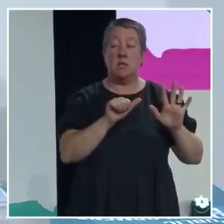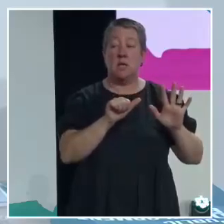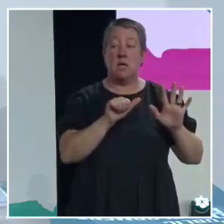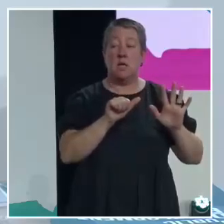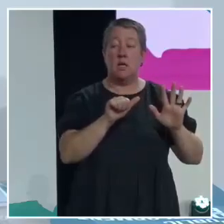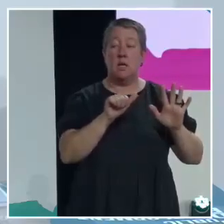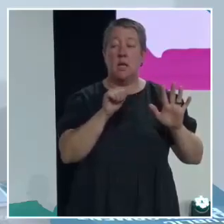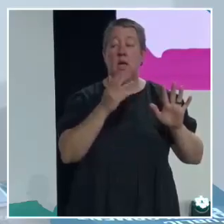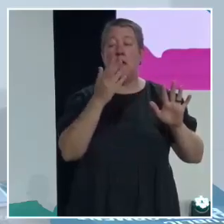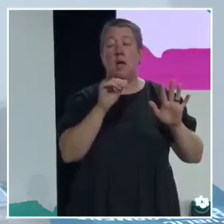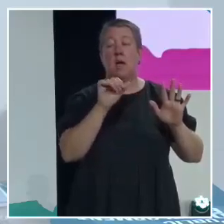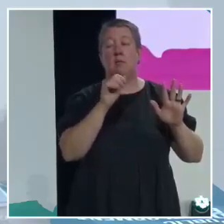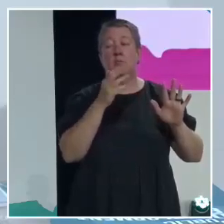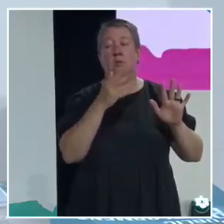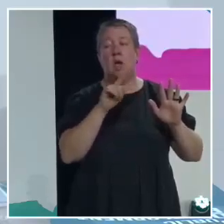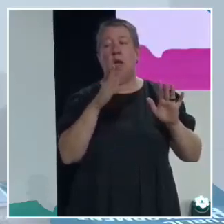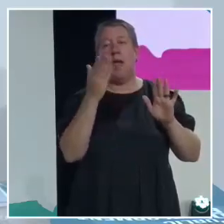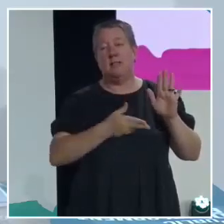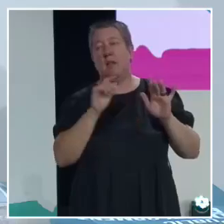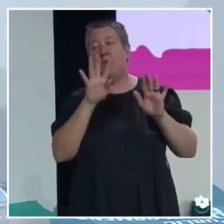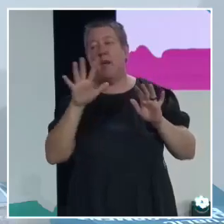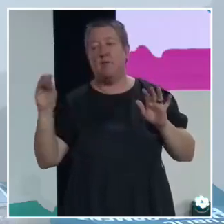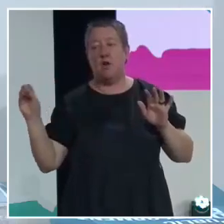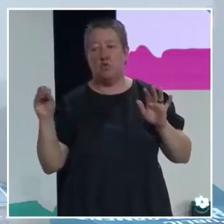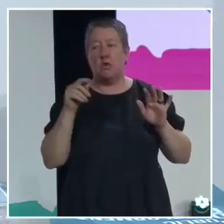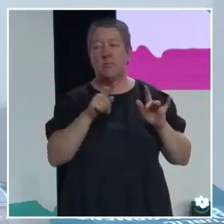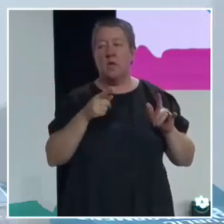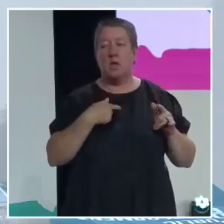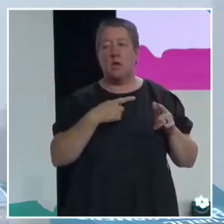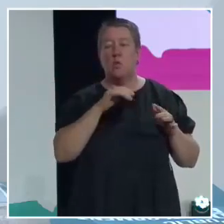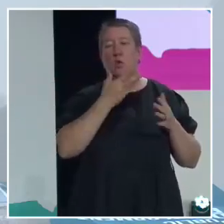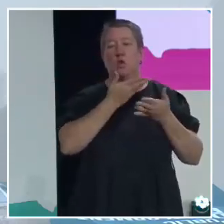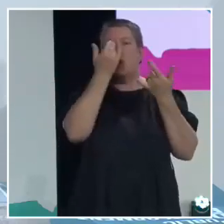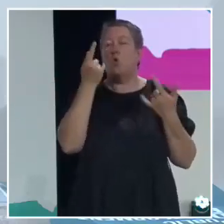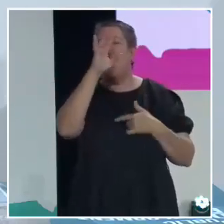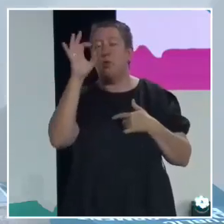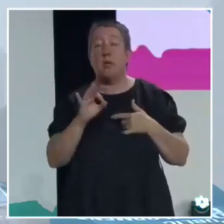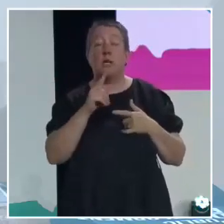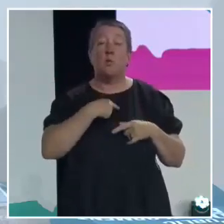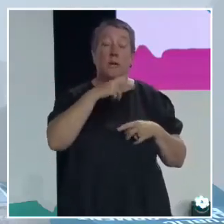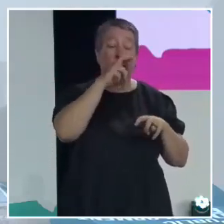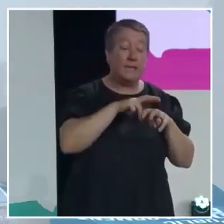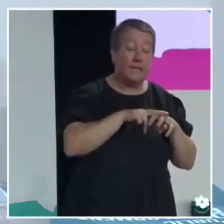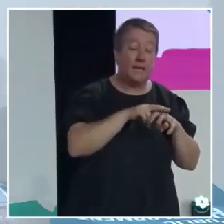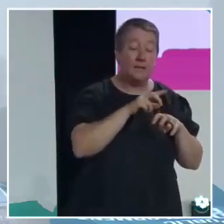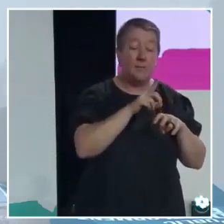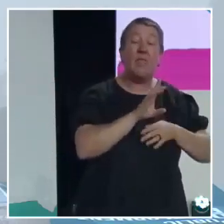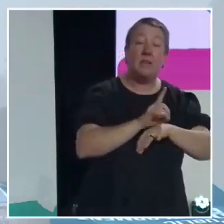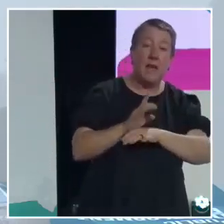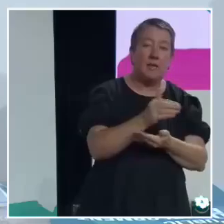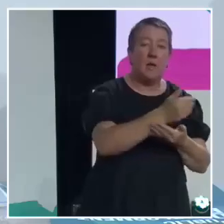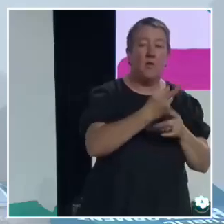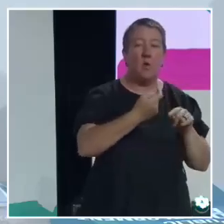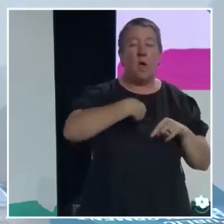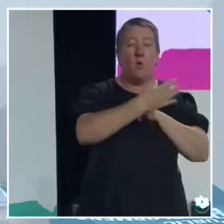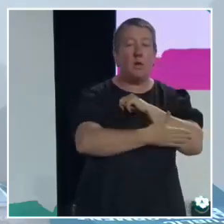this type of great news coming out of the continent. We sometimes keep it within our countries. We need to elevate it. And that's where One